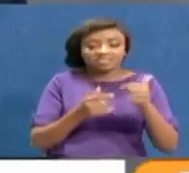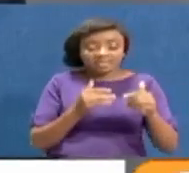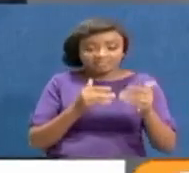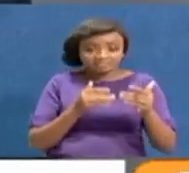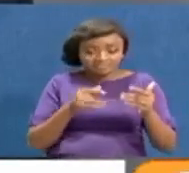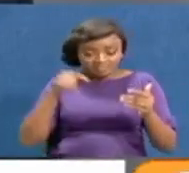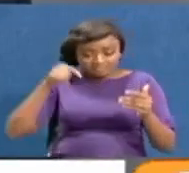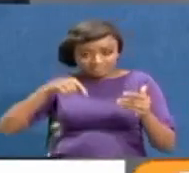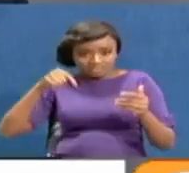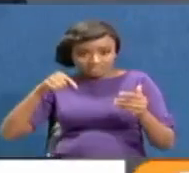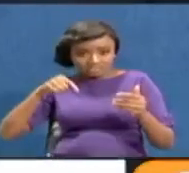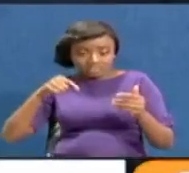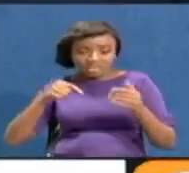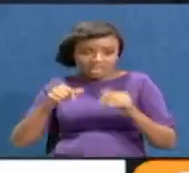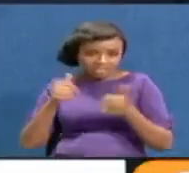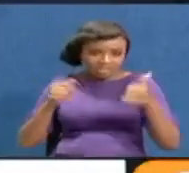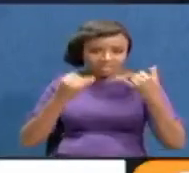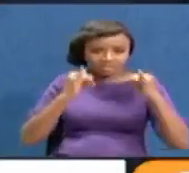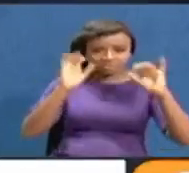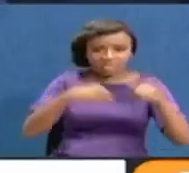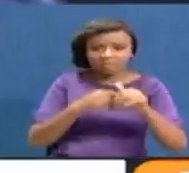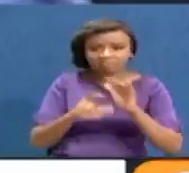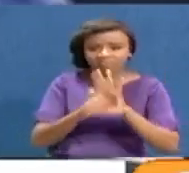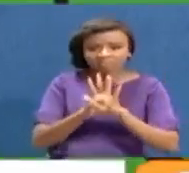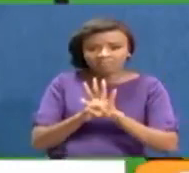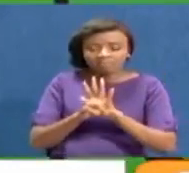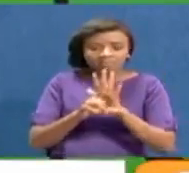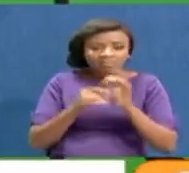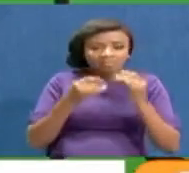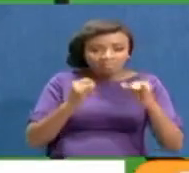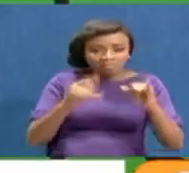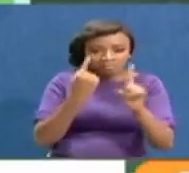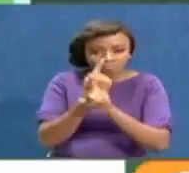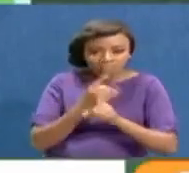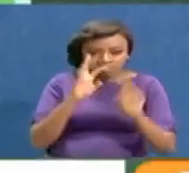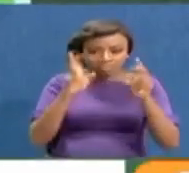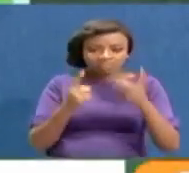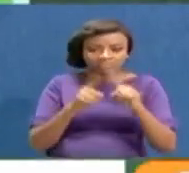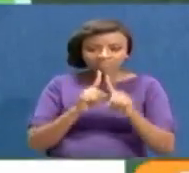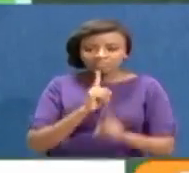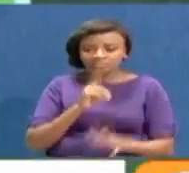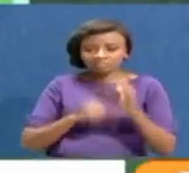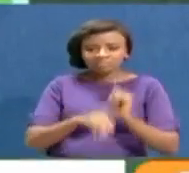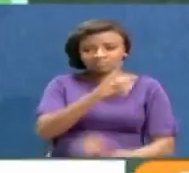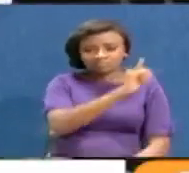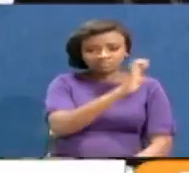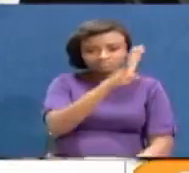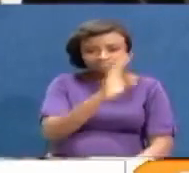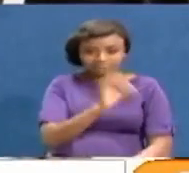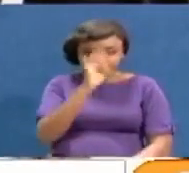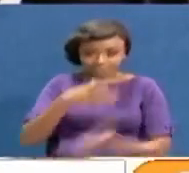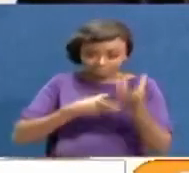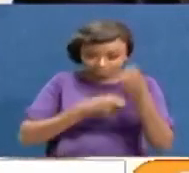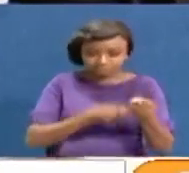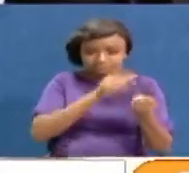of implementing those issues. He also backs the reconstitution of the poll body IEBC, acknowledging that confidence in the Electoral